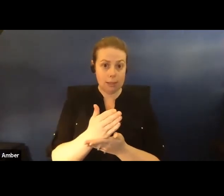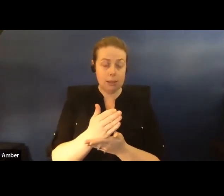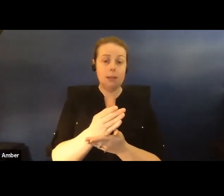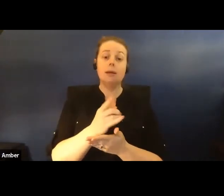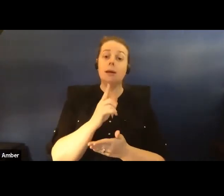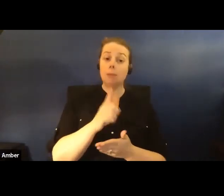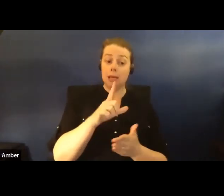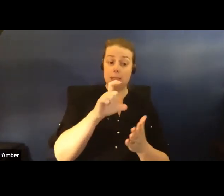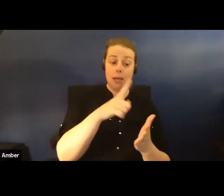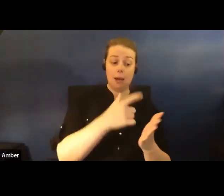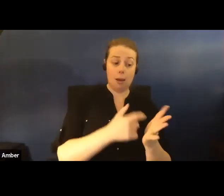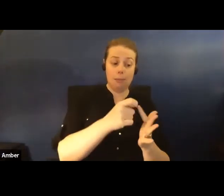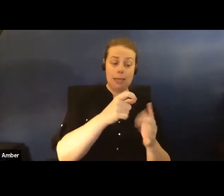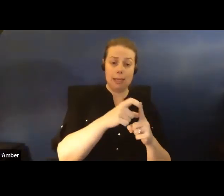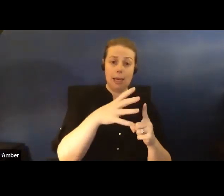is Article 30.